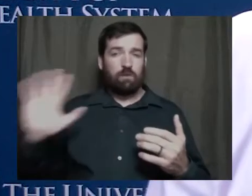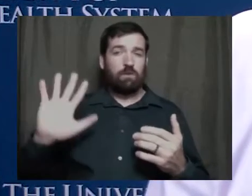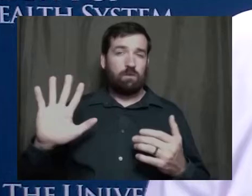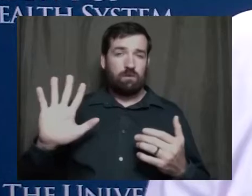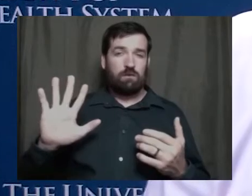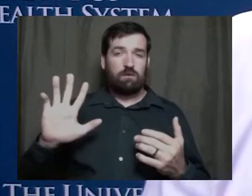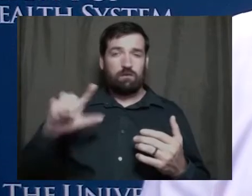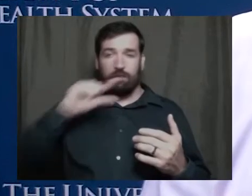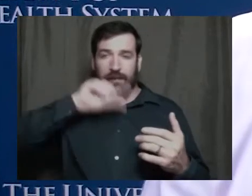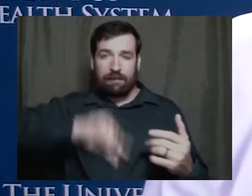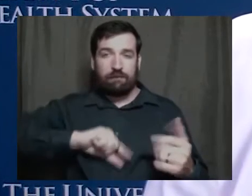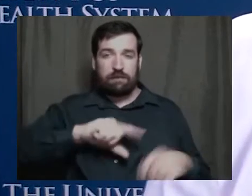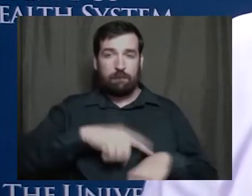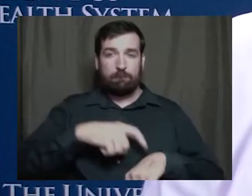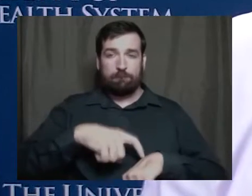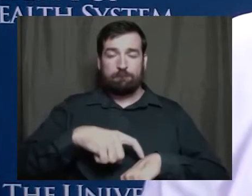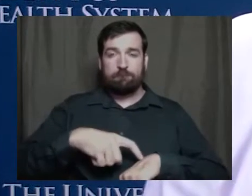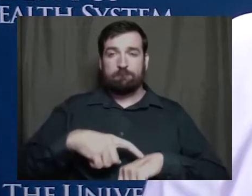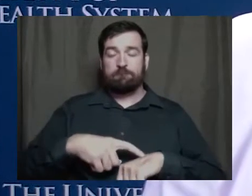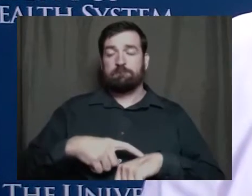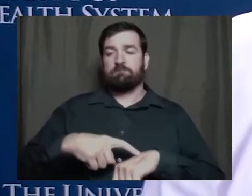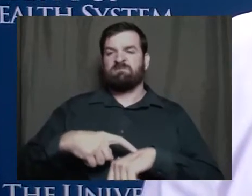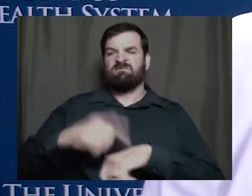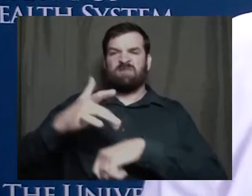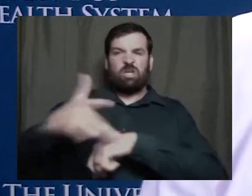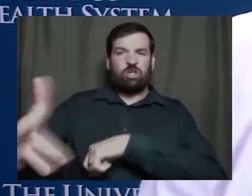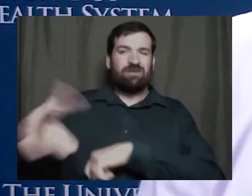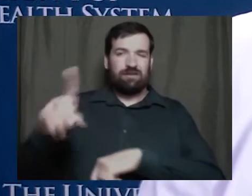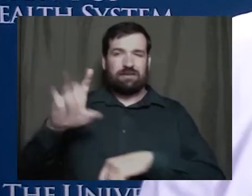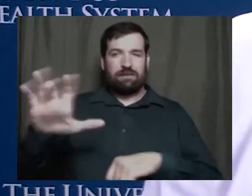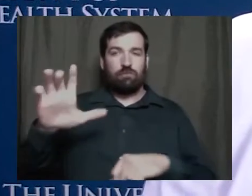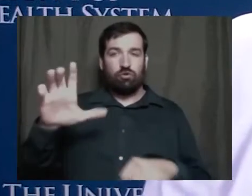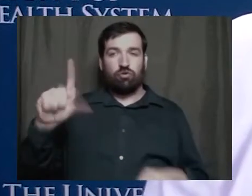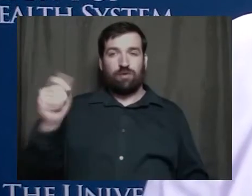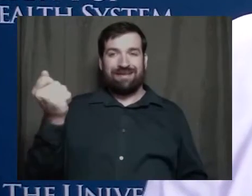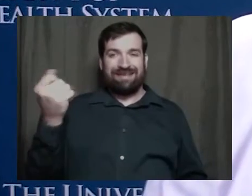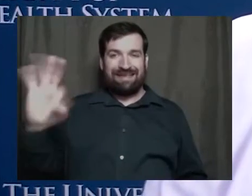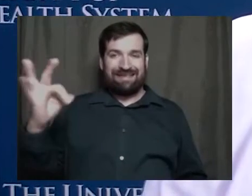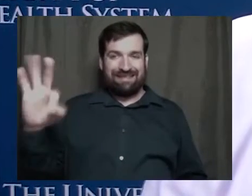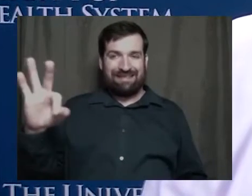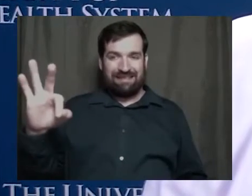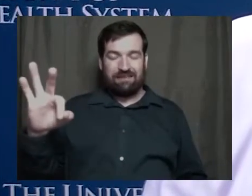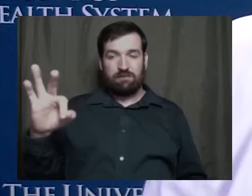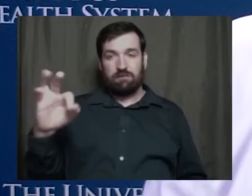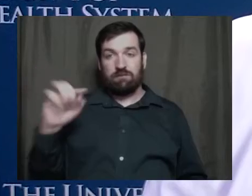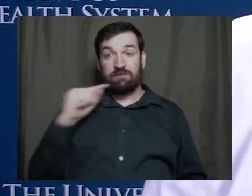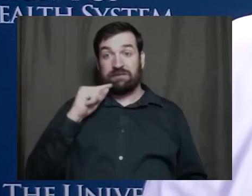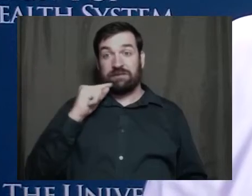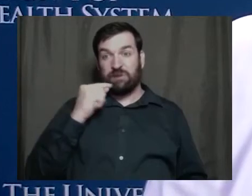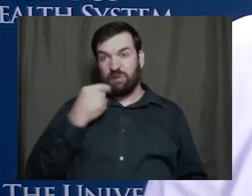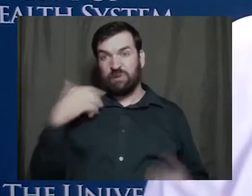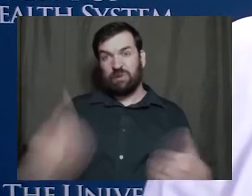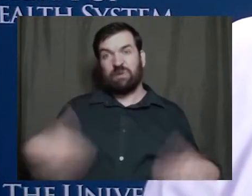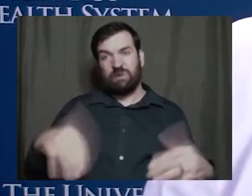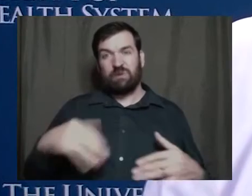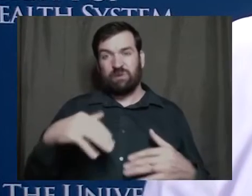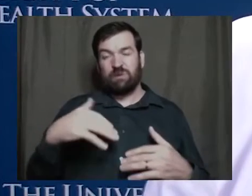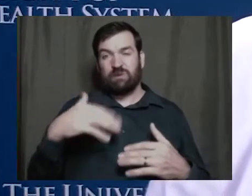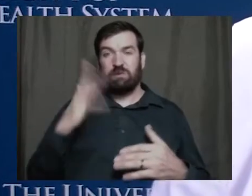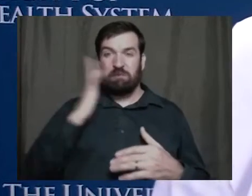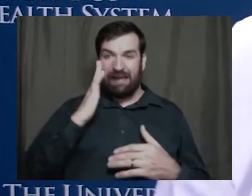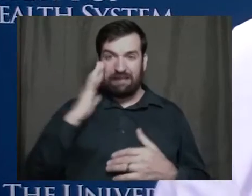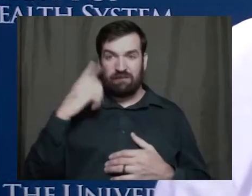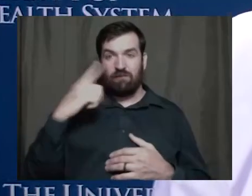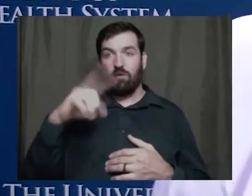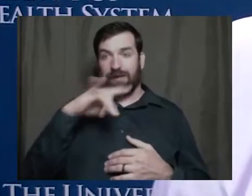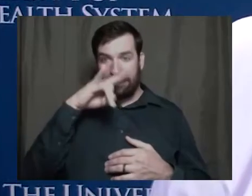time in early December of 19, where we was a significant amount of bed shortage for pediatric beds through the region, and we were trying